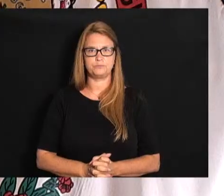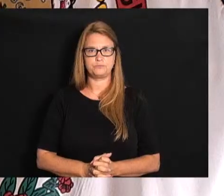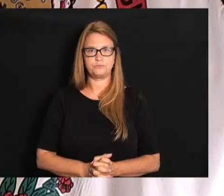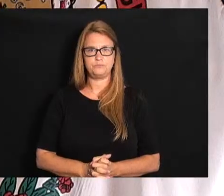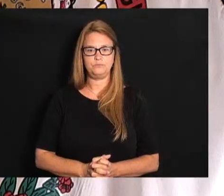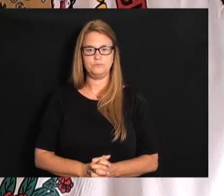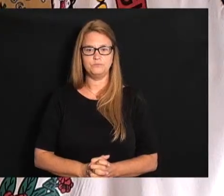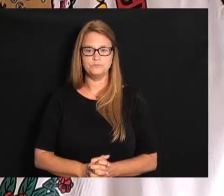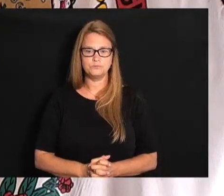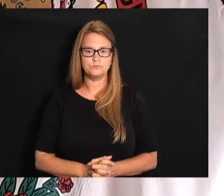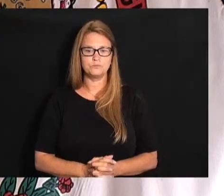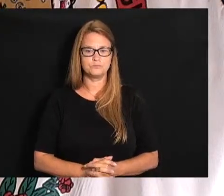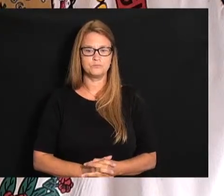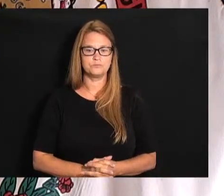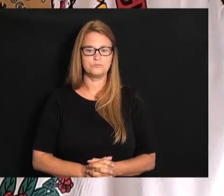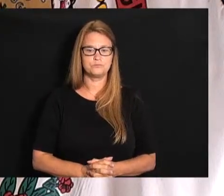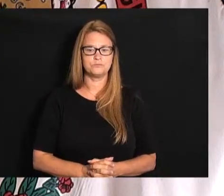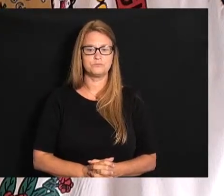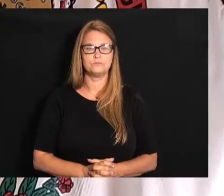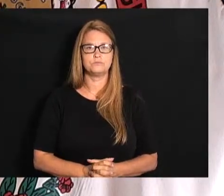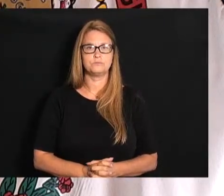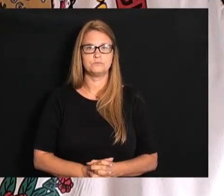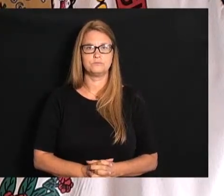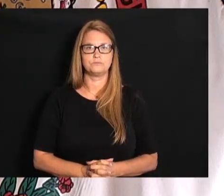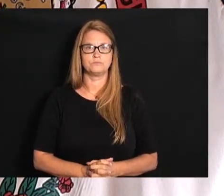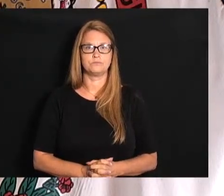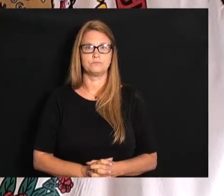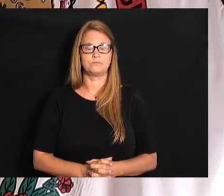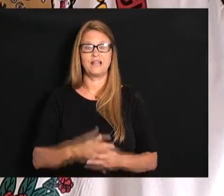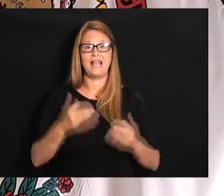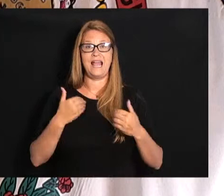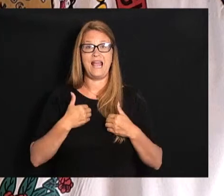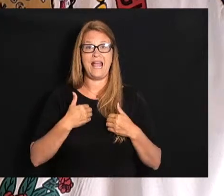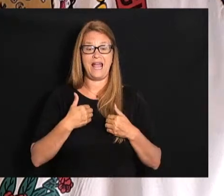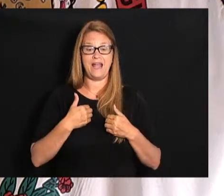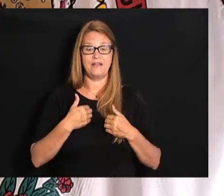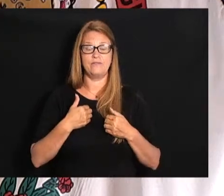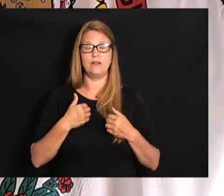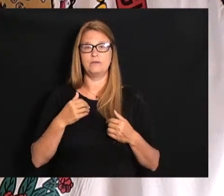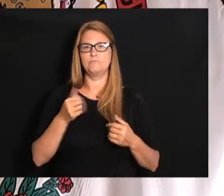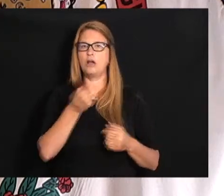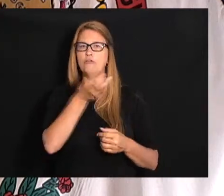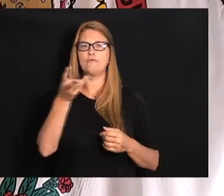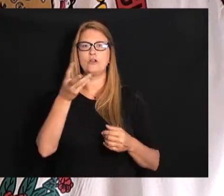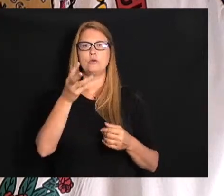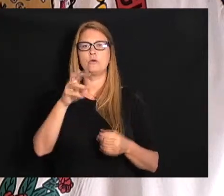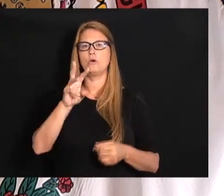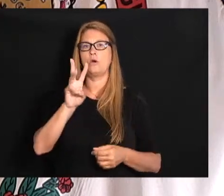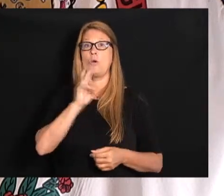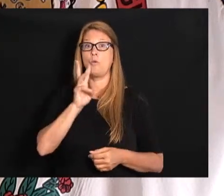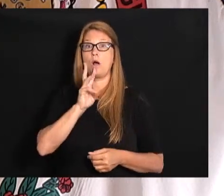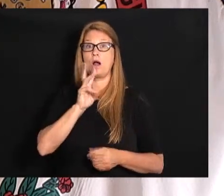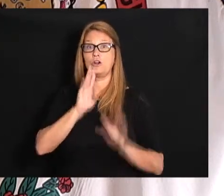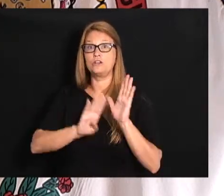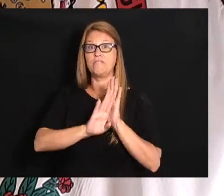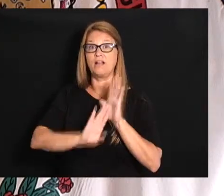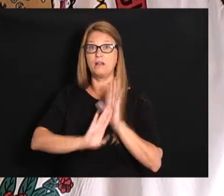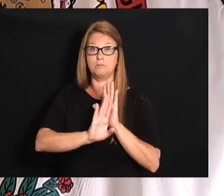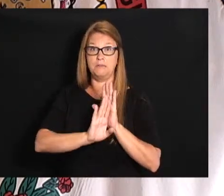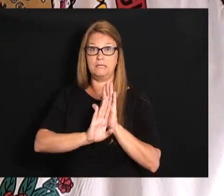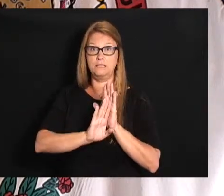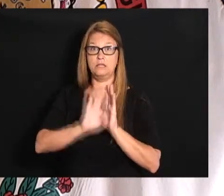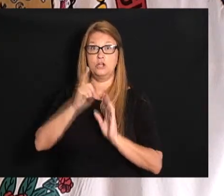Now, I got a couple of things here I want to talk to you about, but these are water development grants, and we just